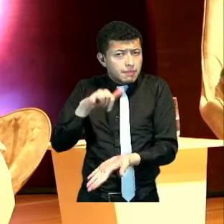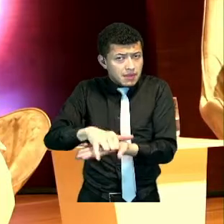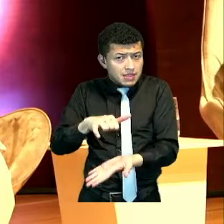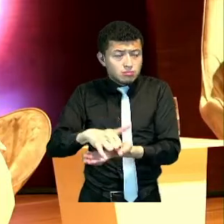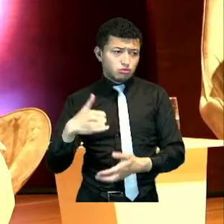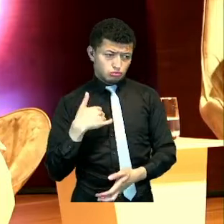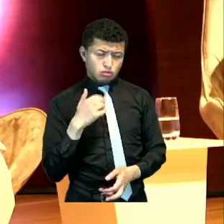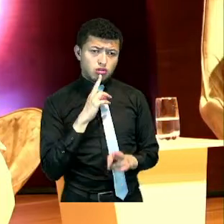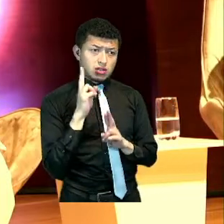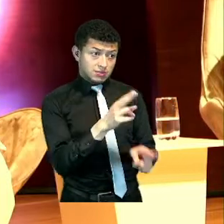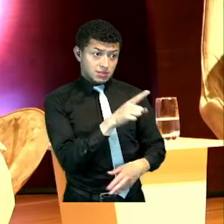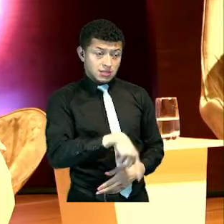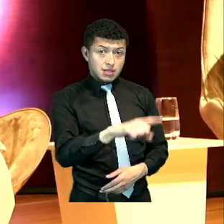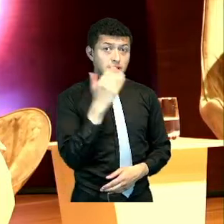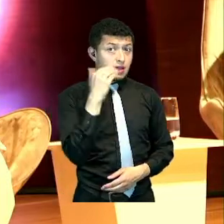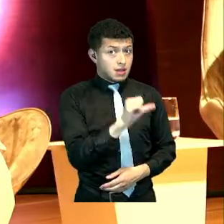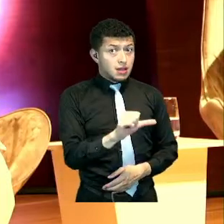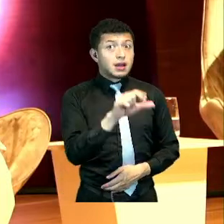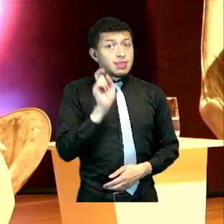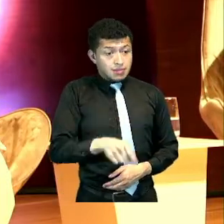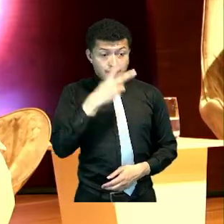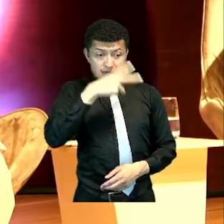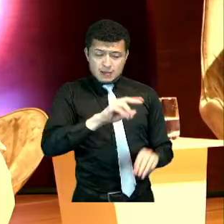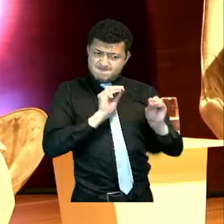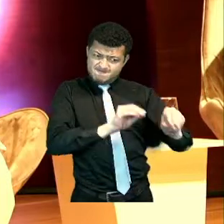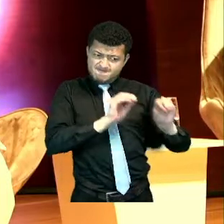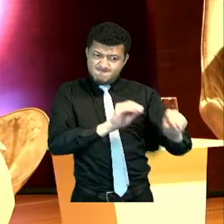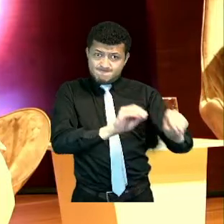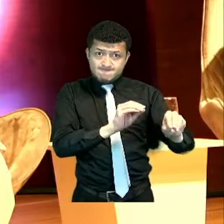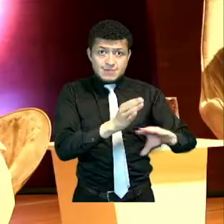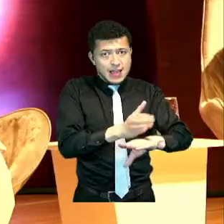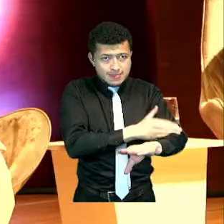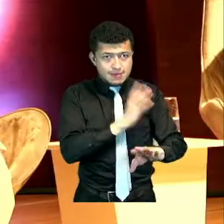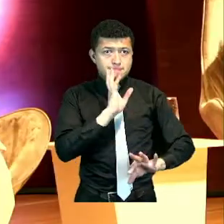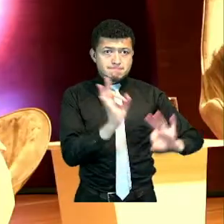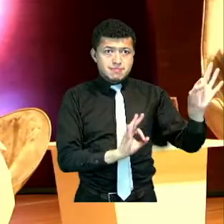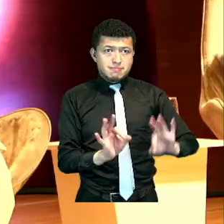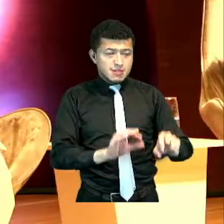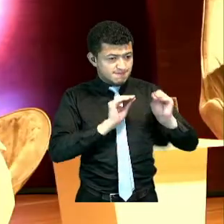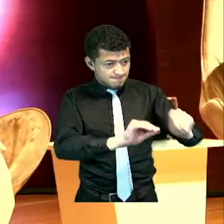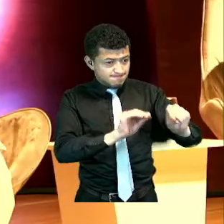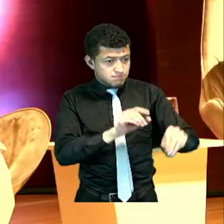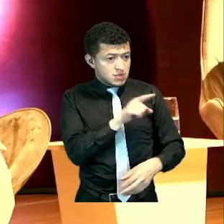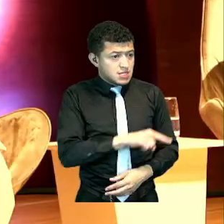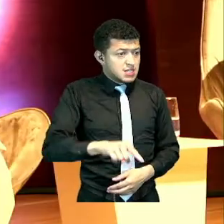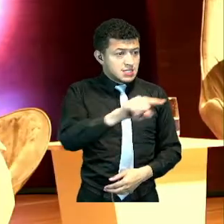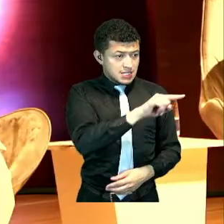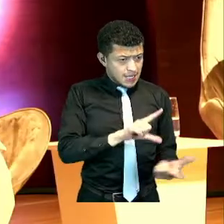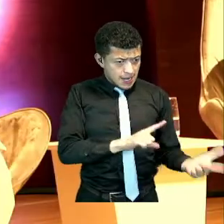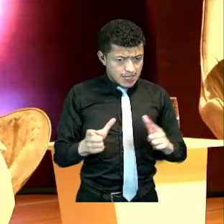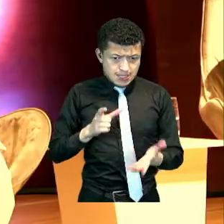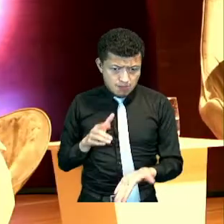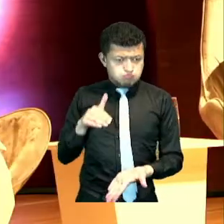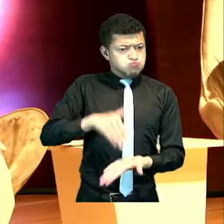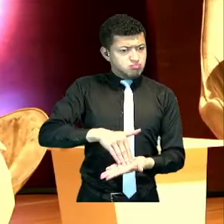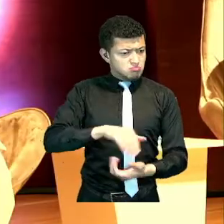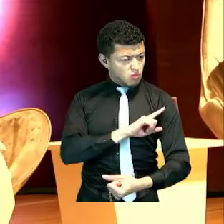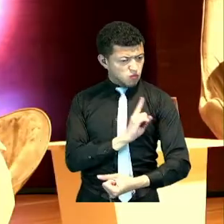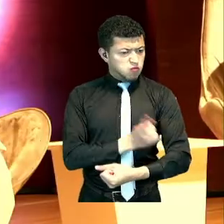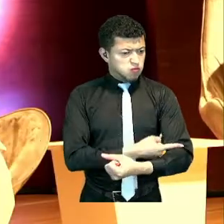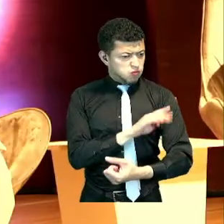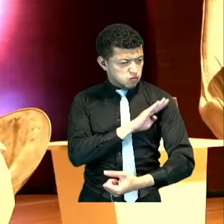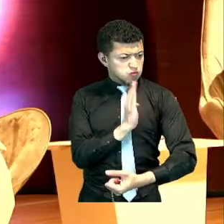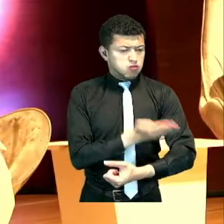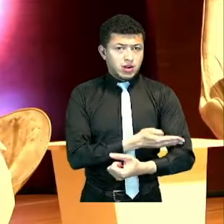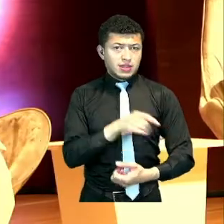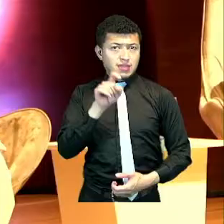prepare you. I need to prepare you, and I need them to understand that they are beautiful, they are strong, ensure that they